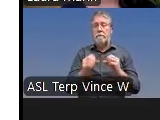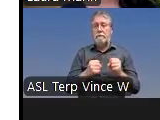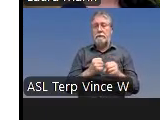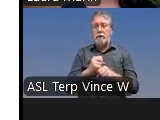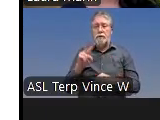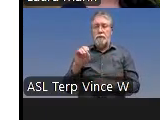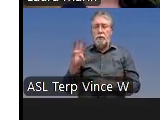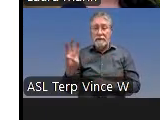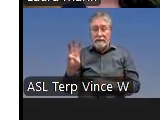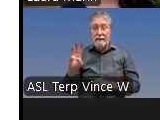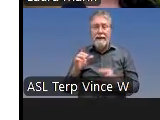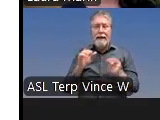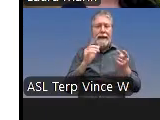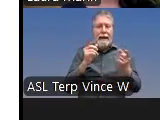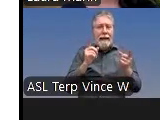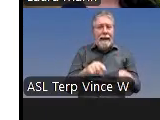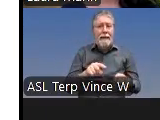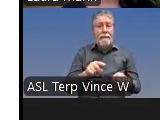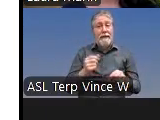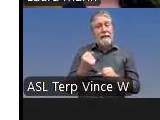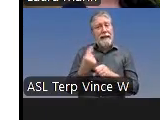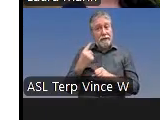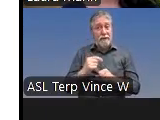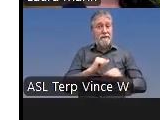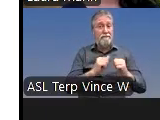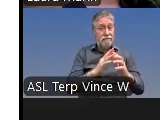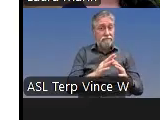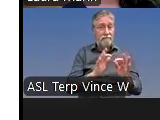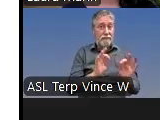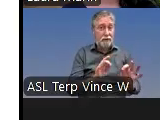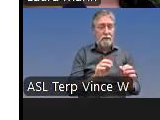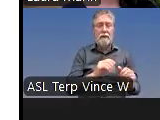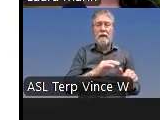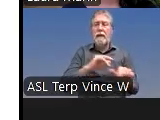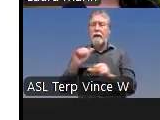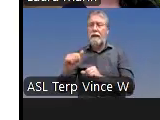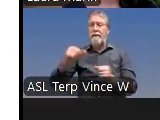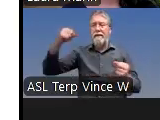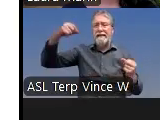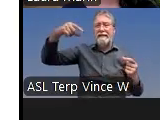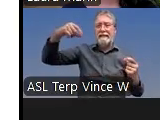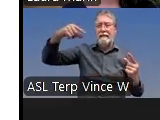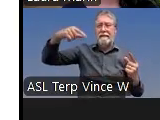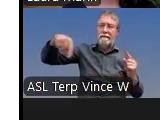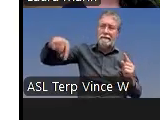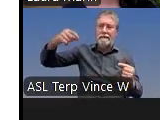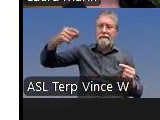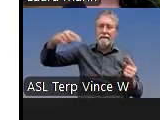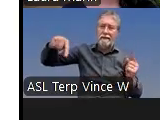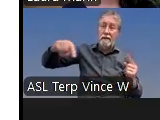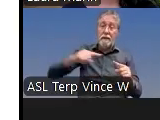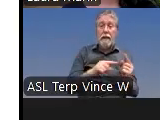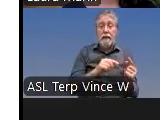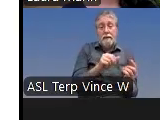some telemetry issues after our visit last year at Fortuna, but the data logger was collecting data. So we've